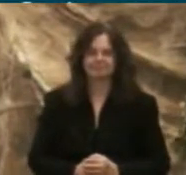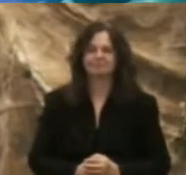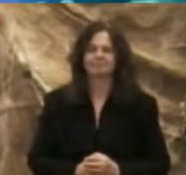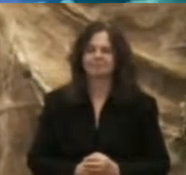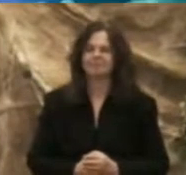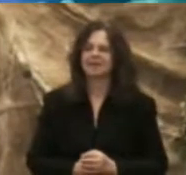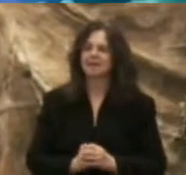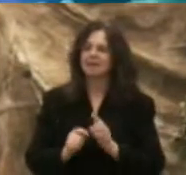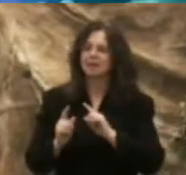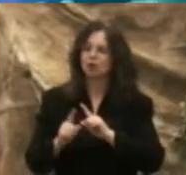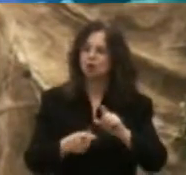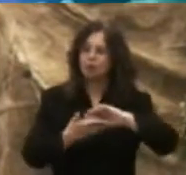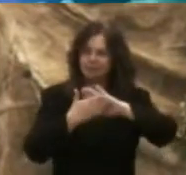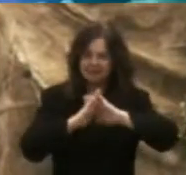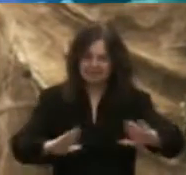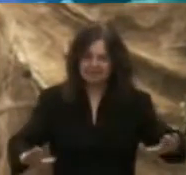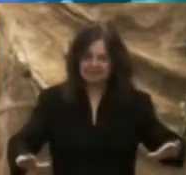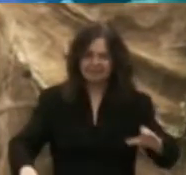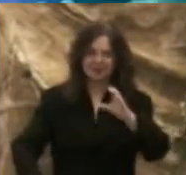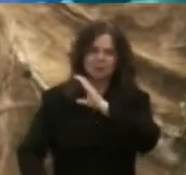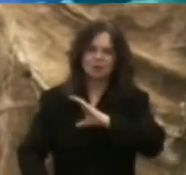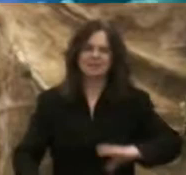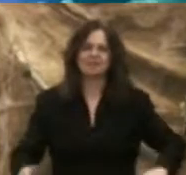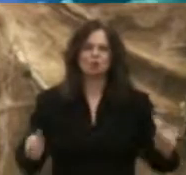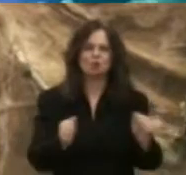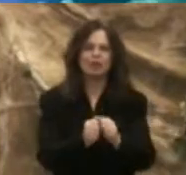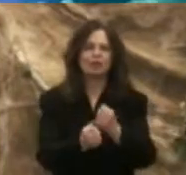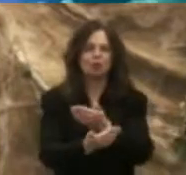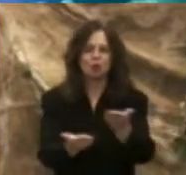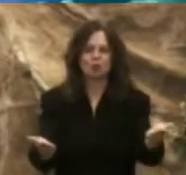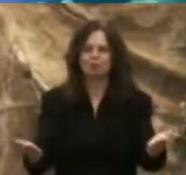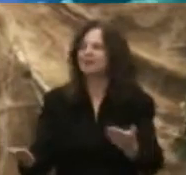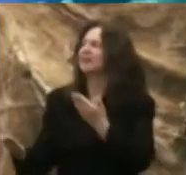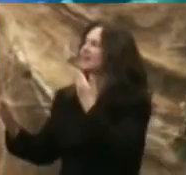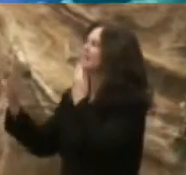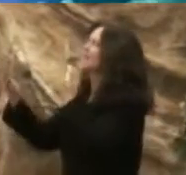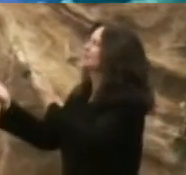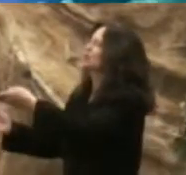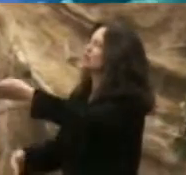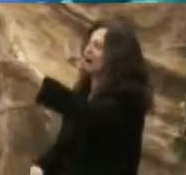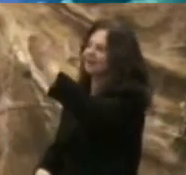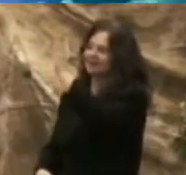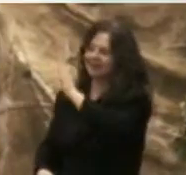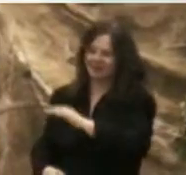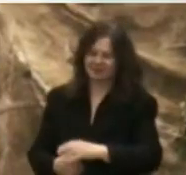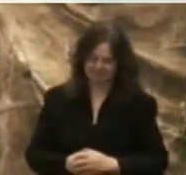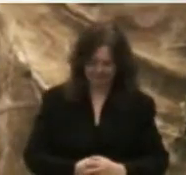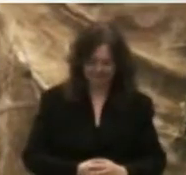Christ is with you. Thanks be to God.